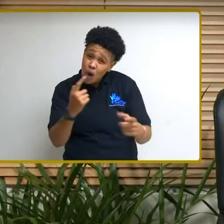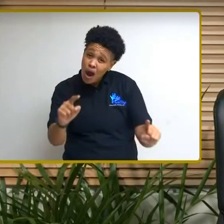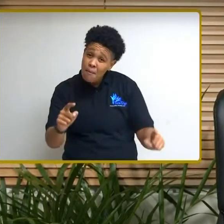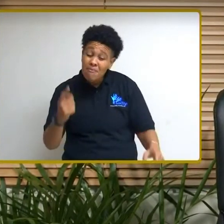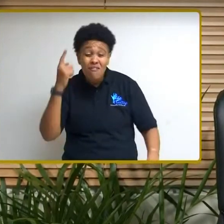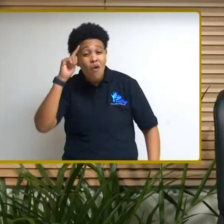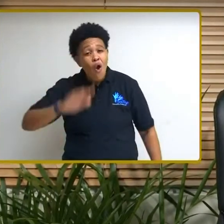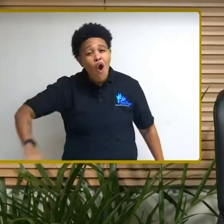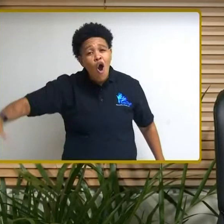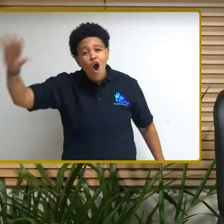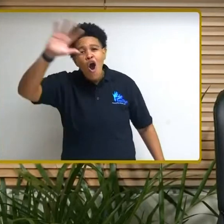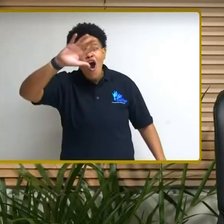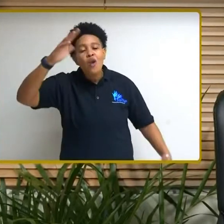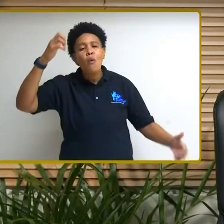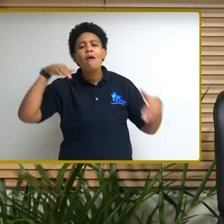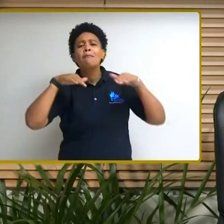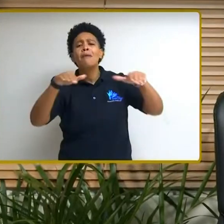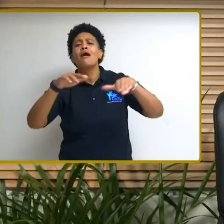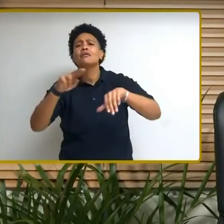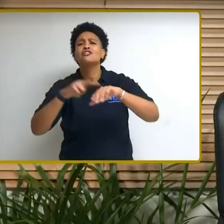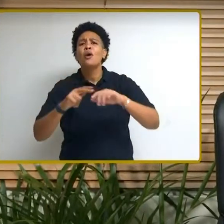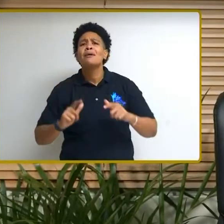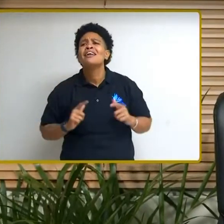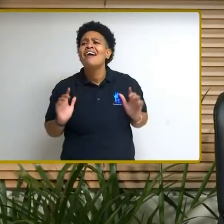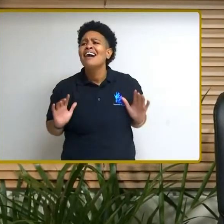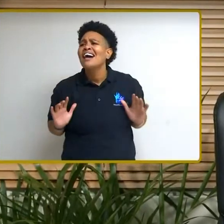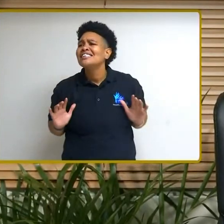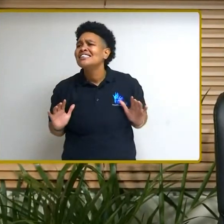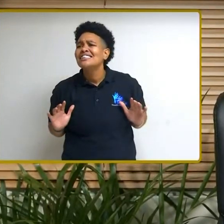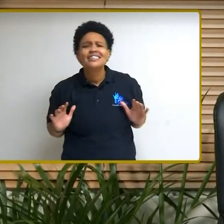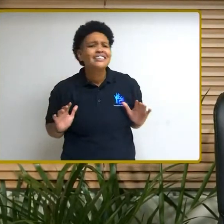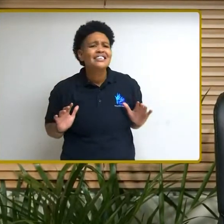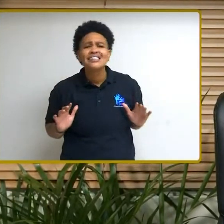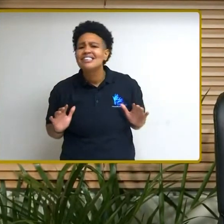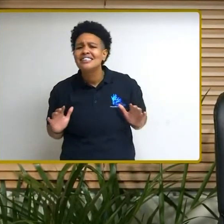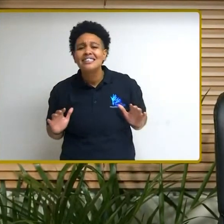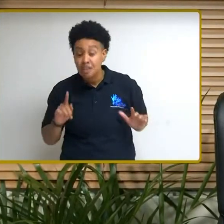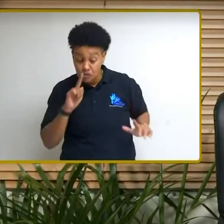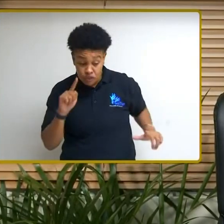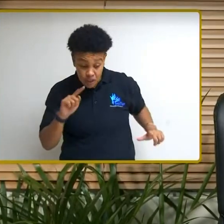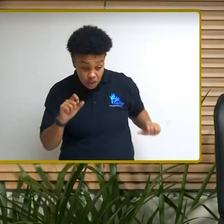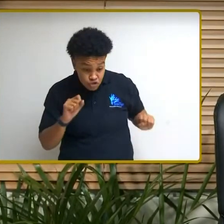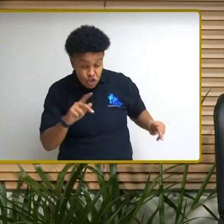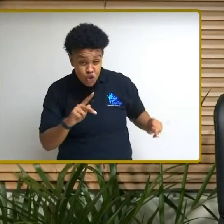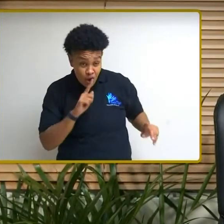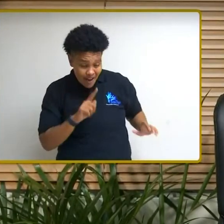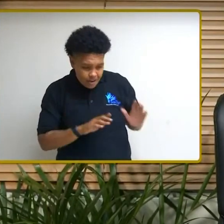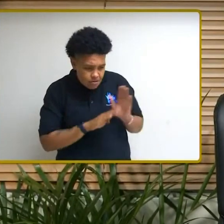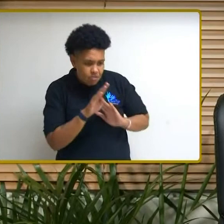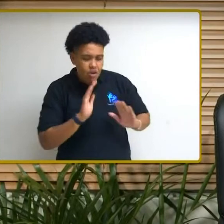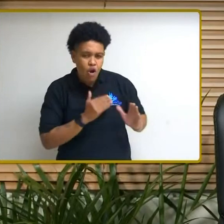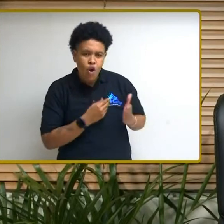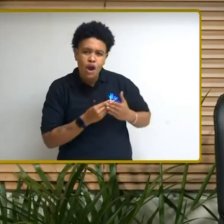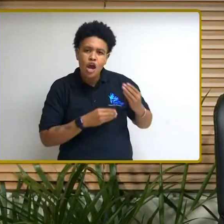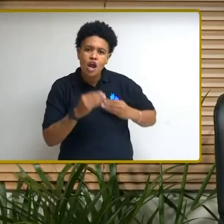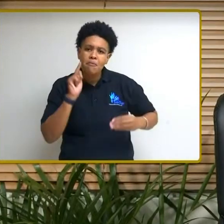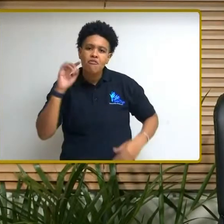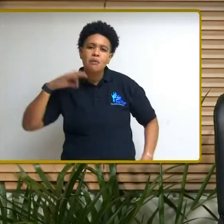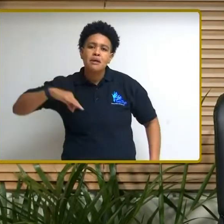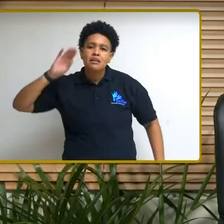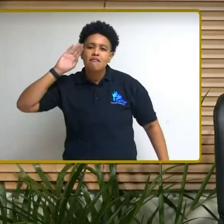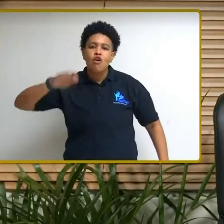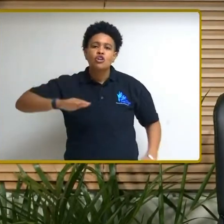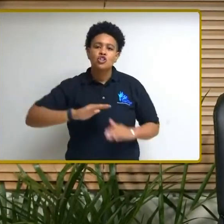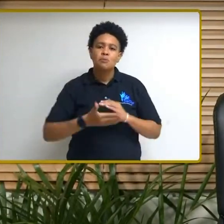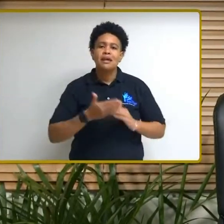This is about getting back to life and restoring and reviving our economy for the benefit of all Jamaicans.